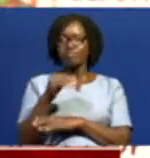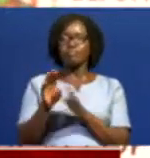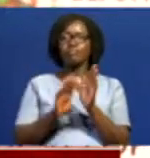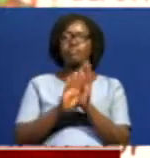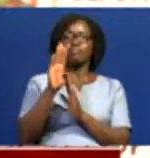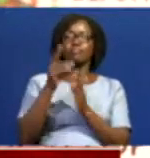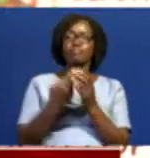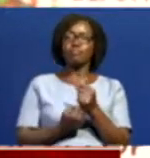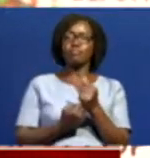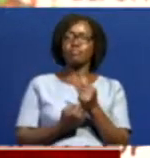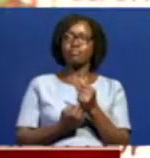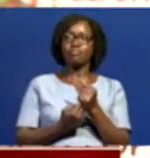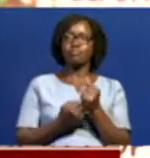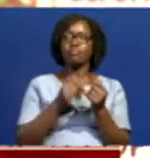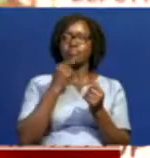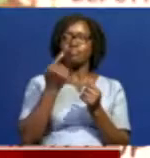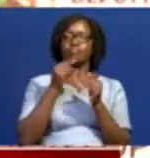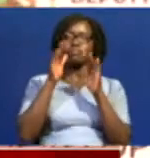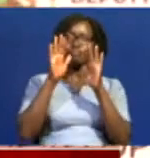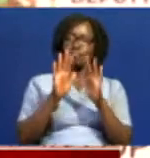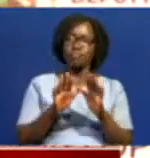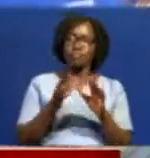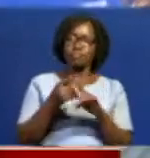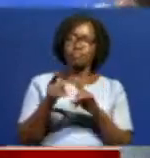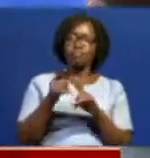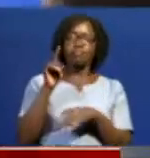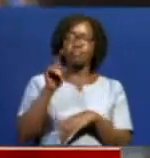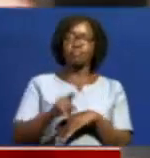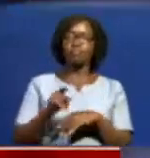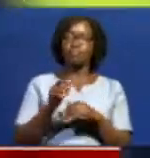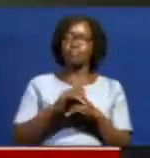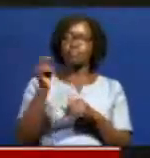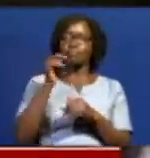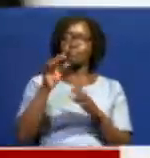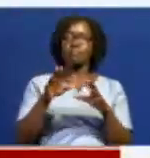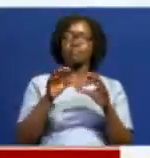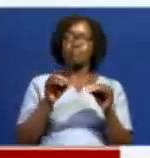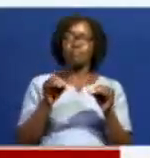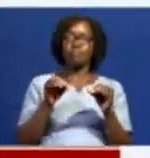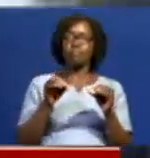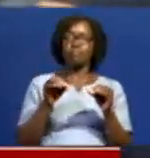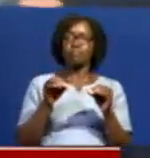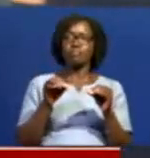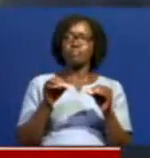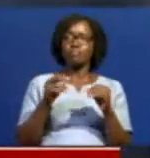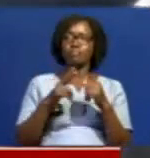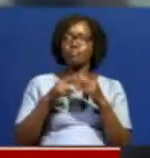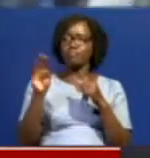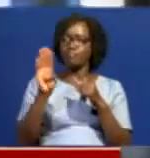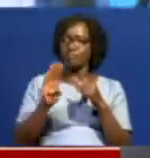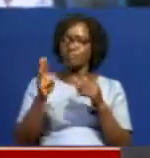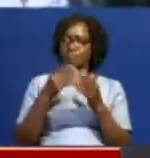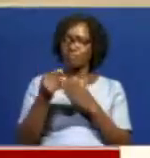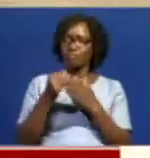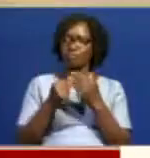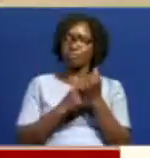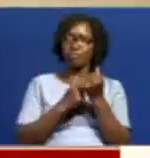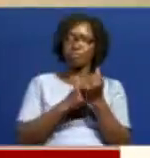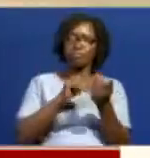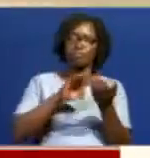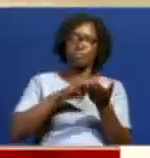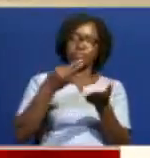development partners is not only necessary but mandatory. Kenya received a total of about 7 billion shillings in donor funding